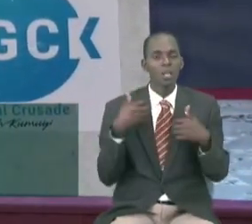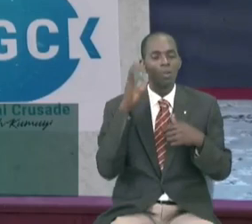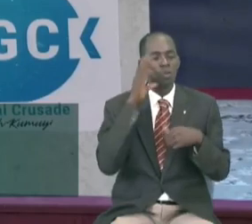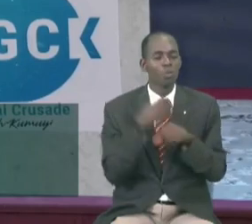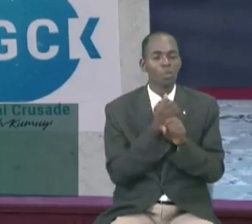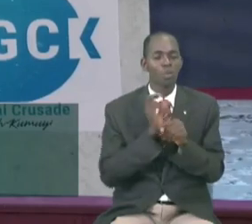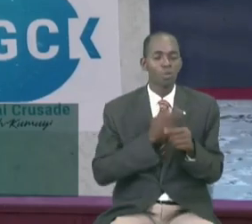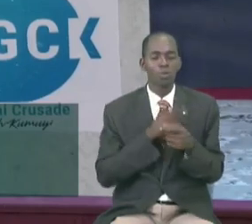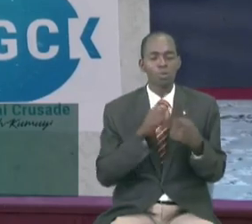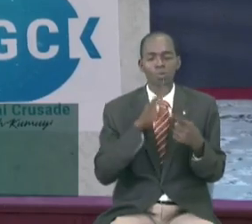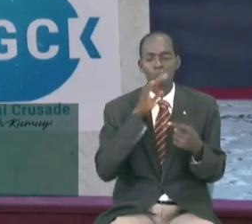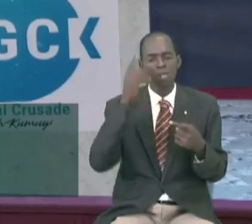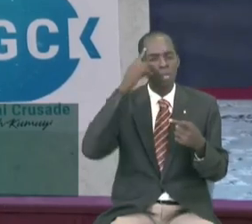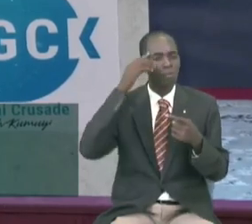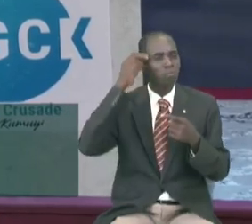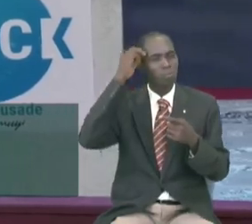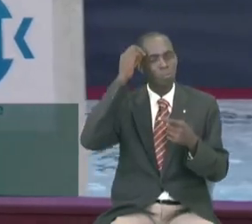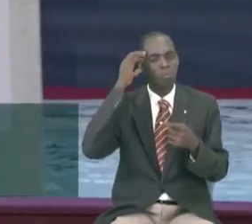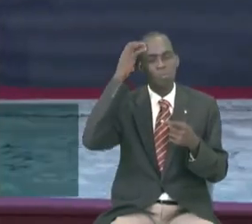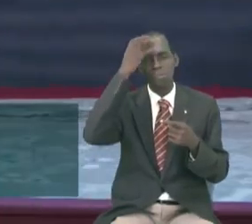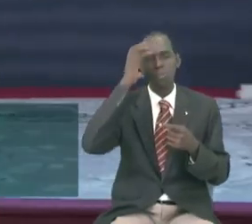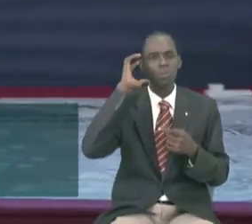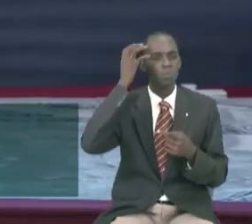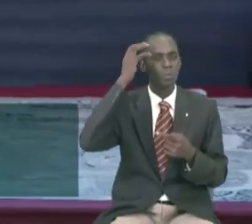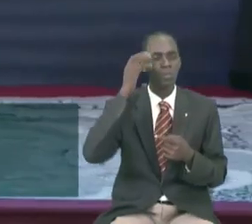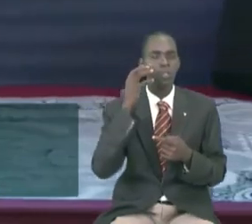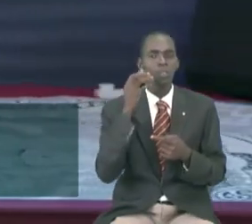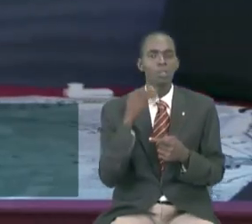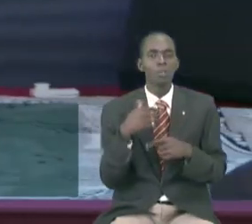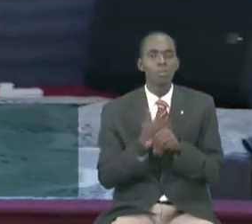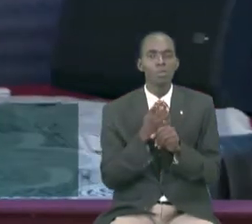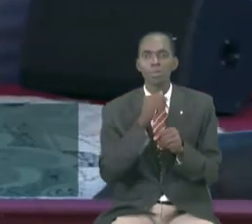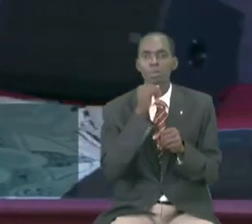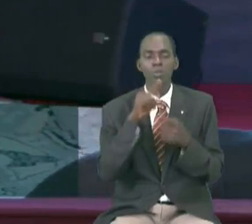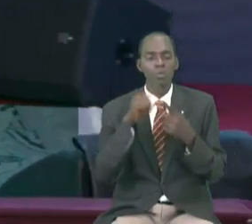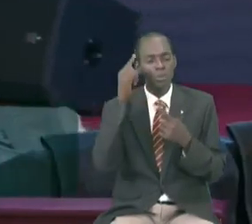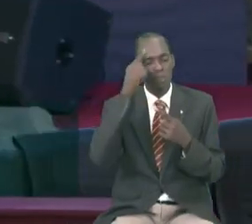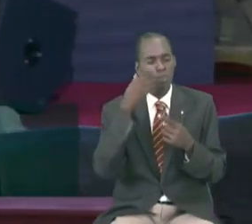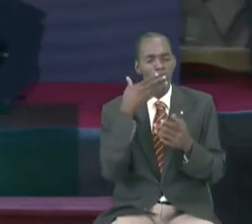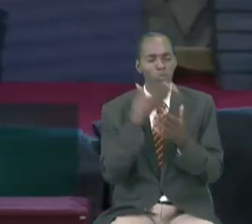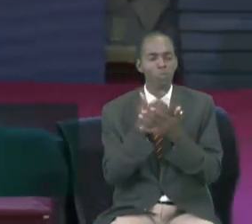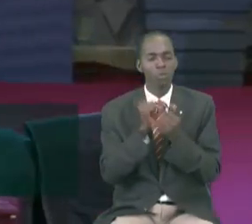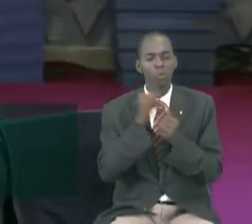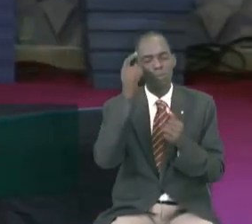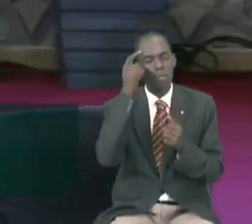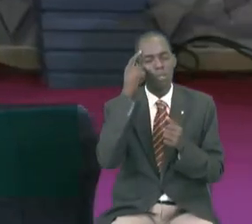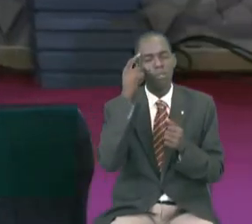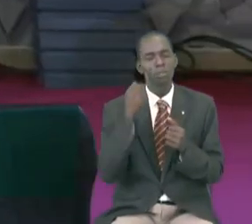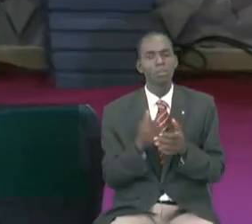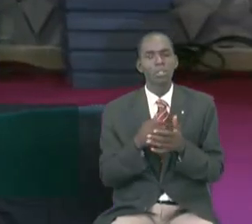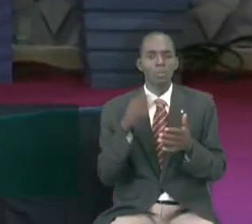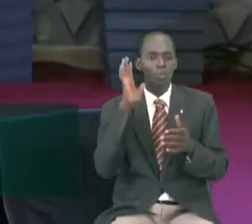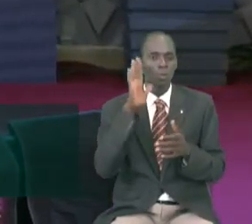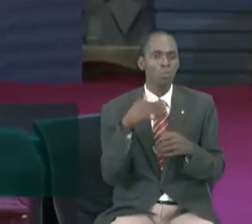senseless, insensible. Jonah, if you died in this condition, fighting against God, are you